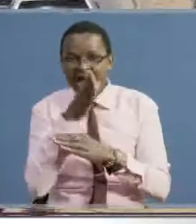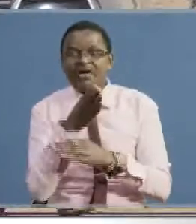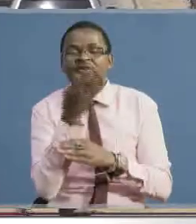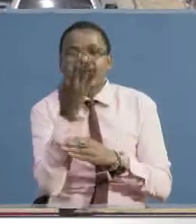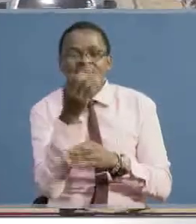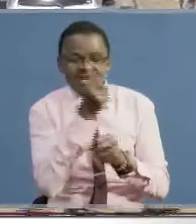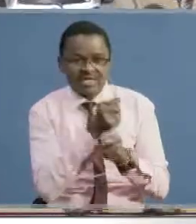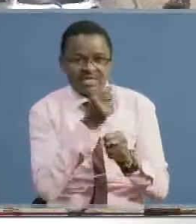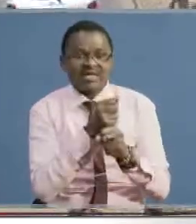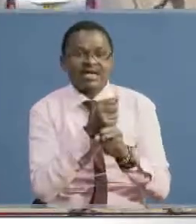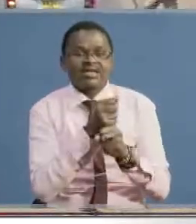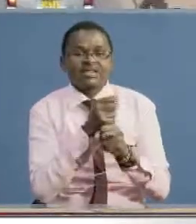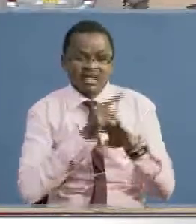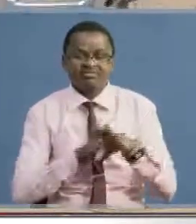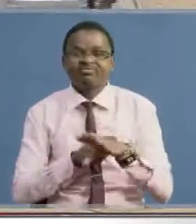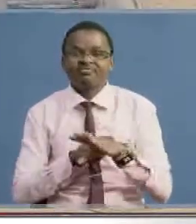grace period.